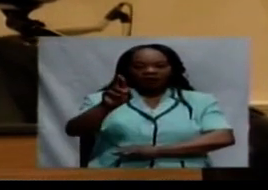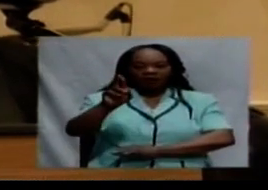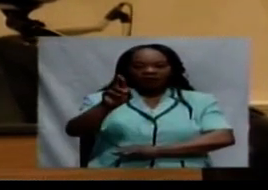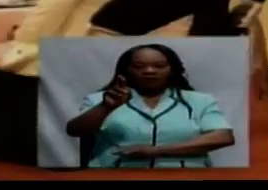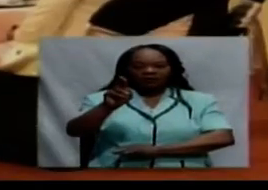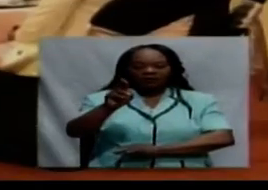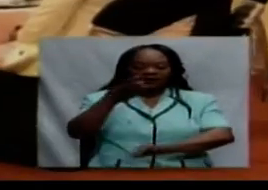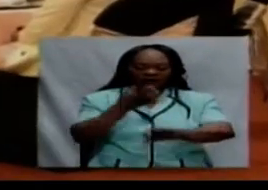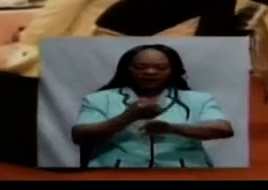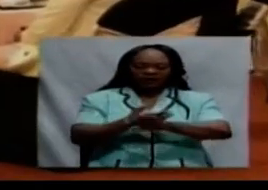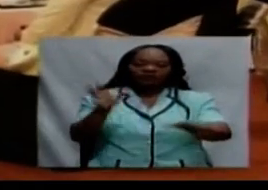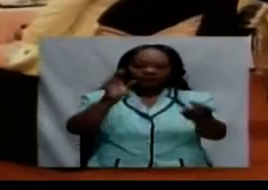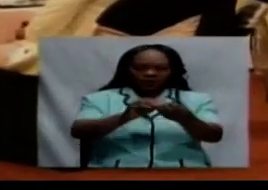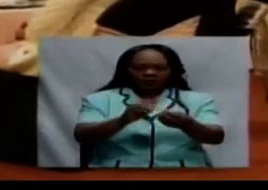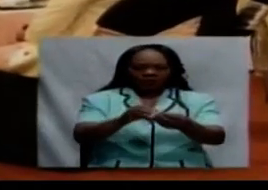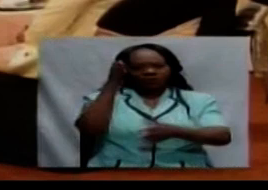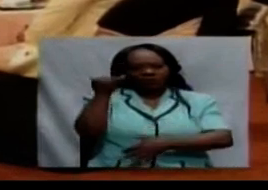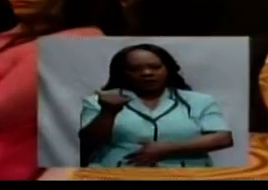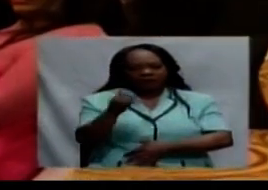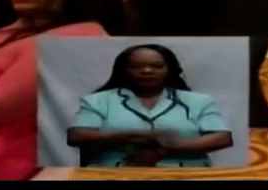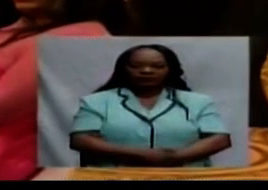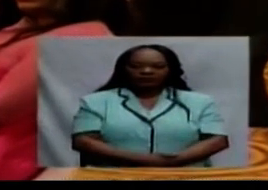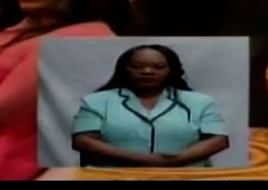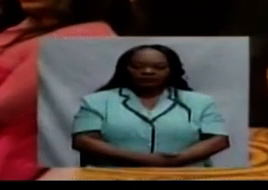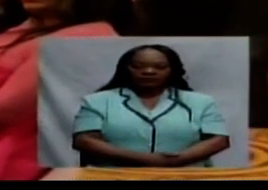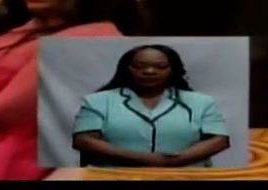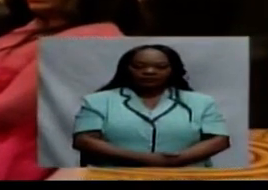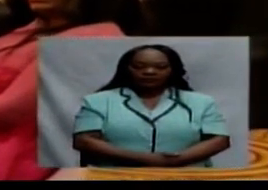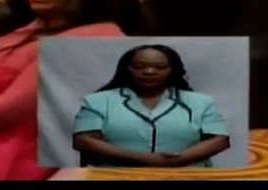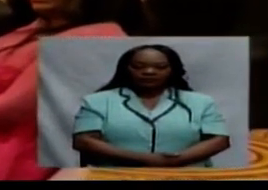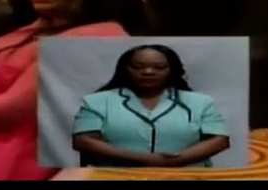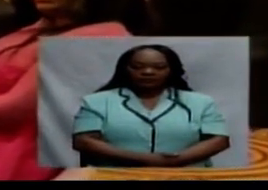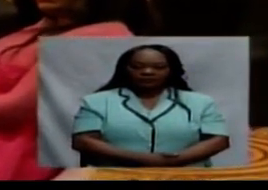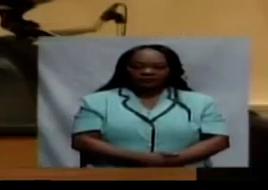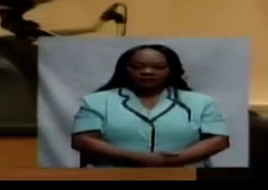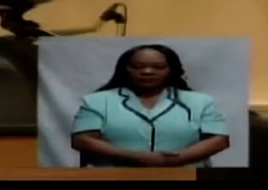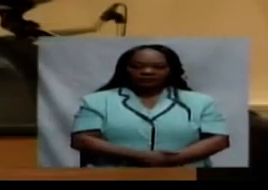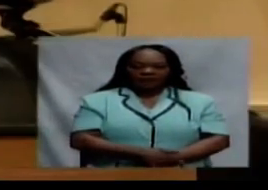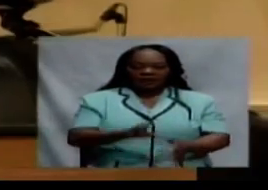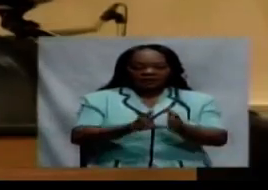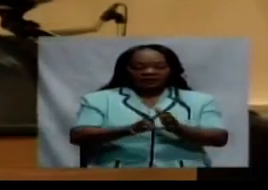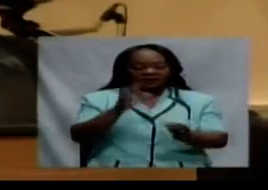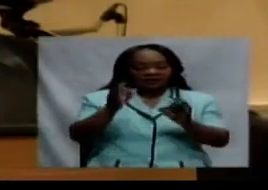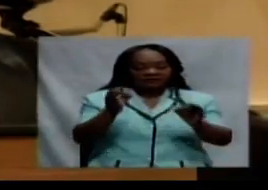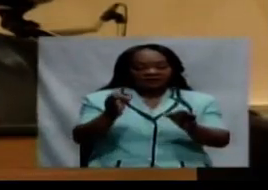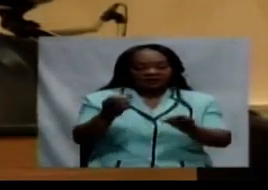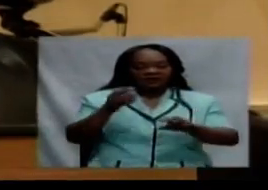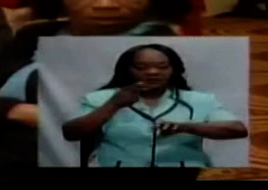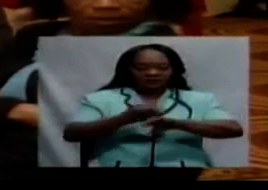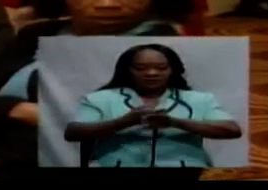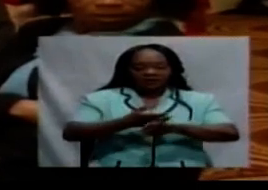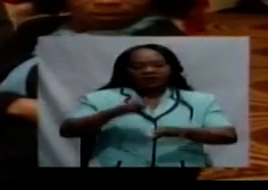is more difficult? You know that you need others to come and assist you in your law firms. And they can only